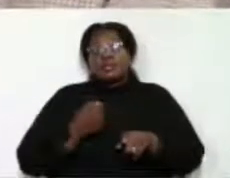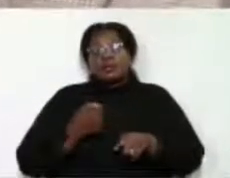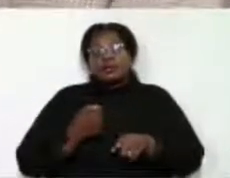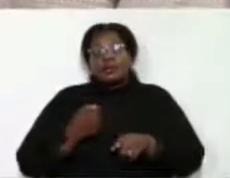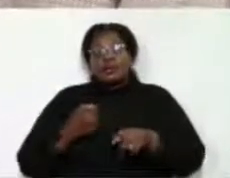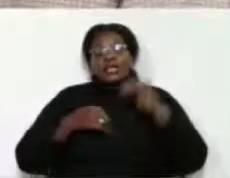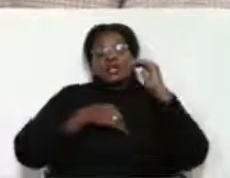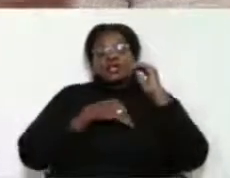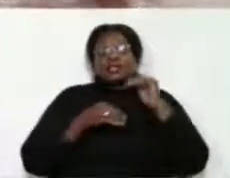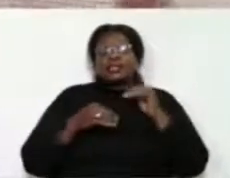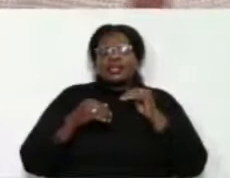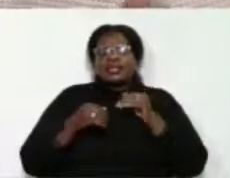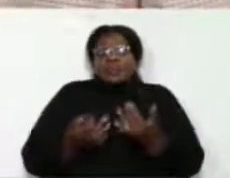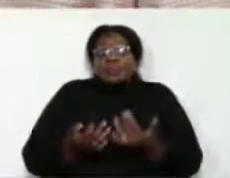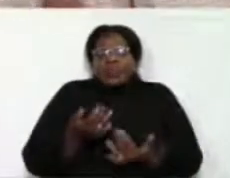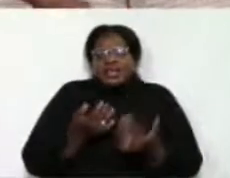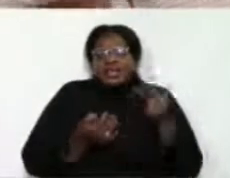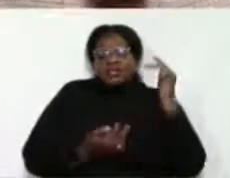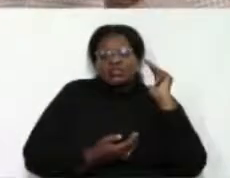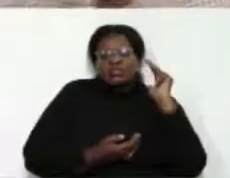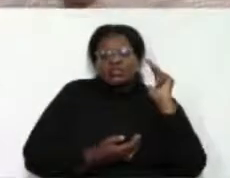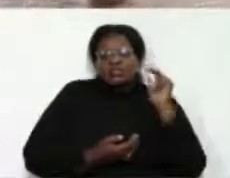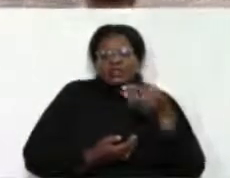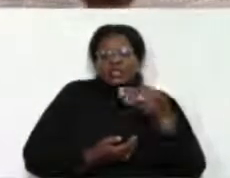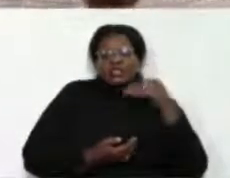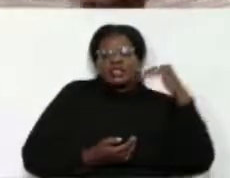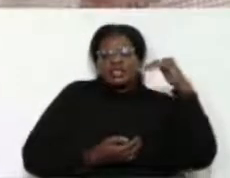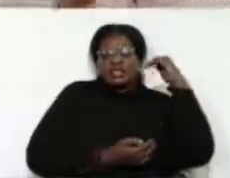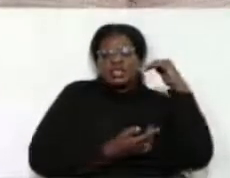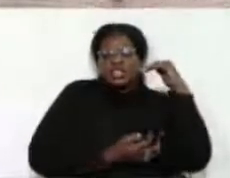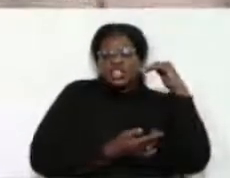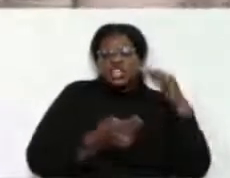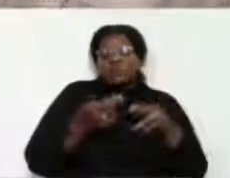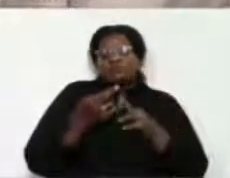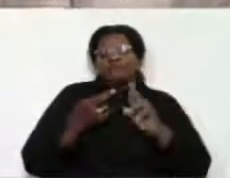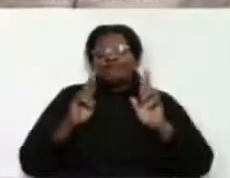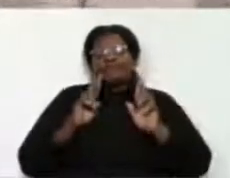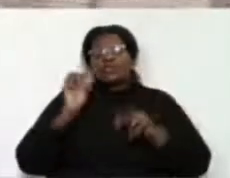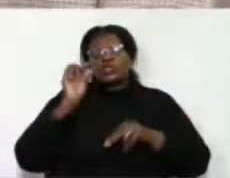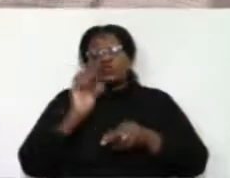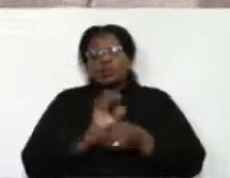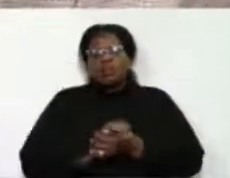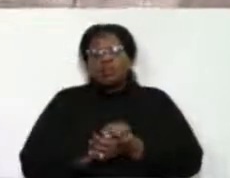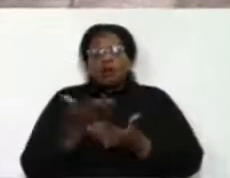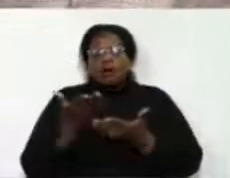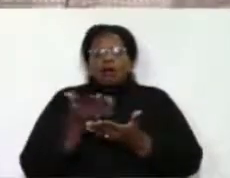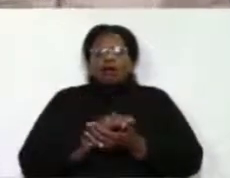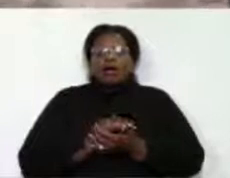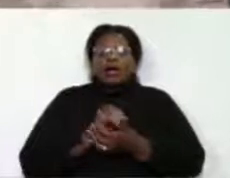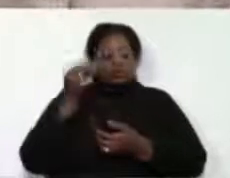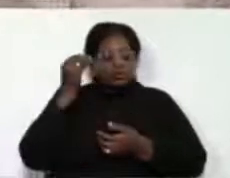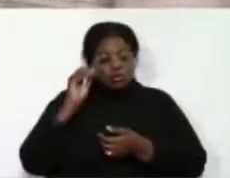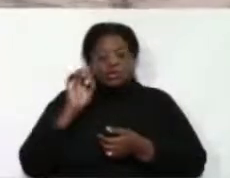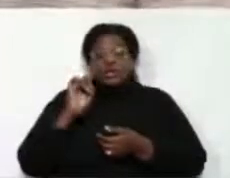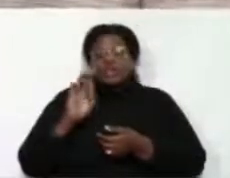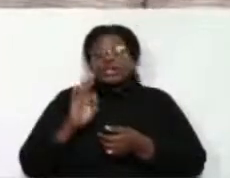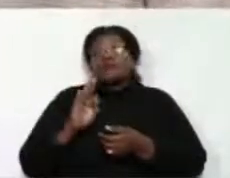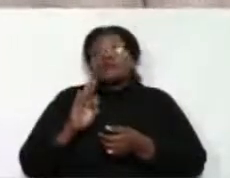kitchen too small? Where can I go? I can't afford a big place like this. But I do know that Absai has a workshop next to